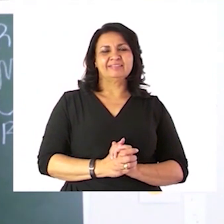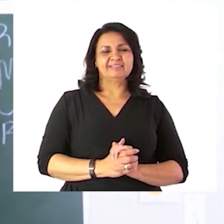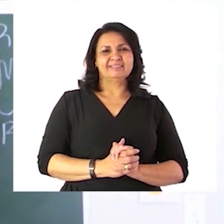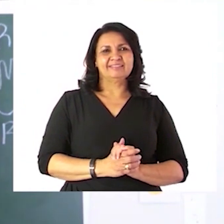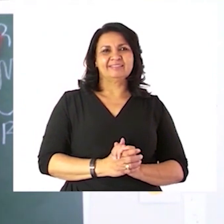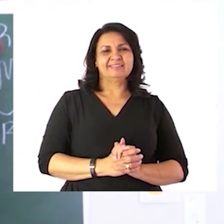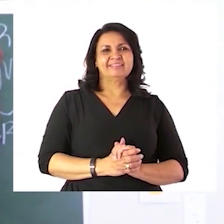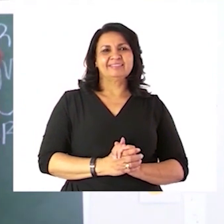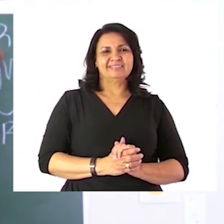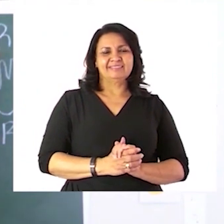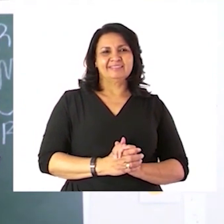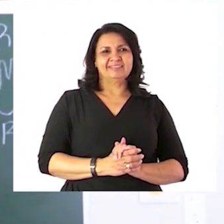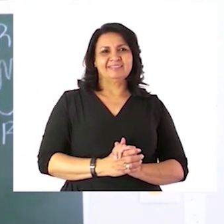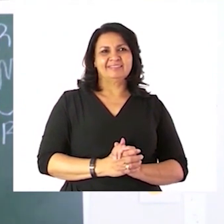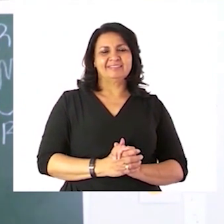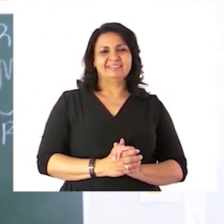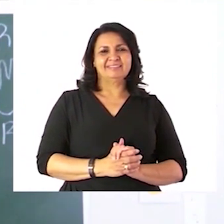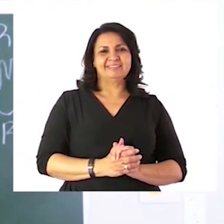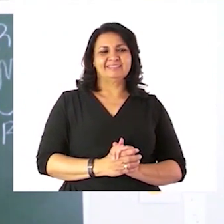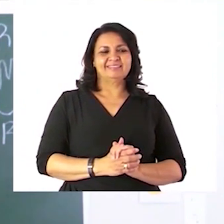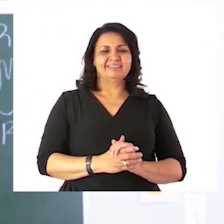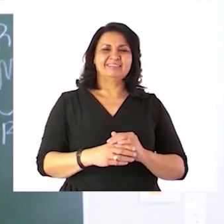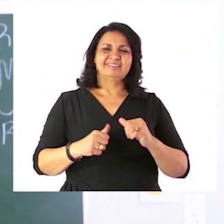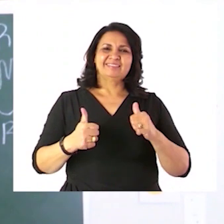done. Wonderful.